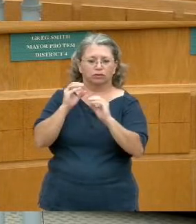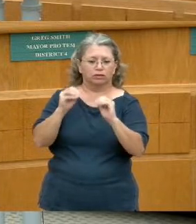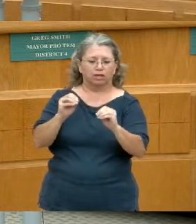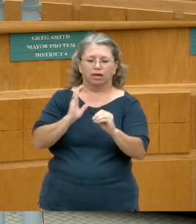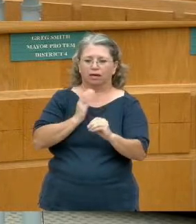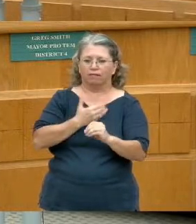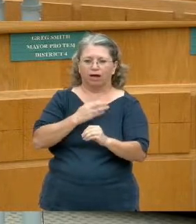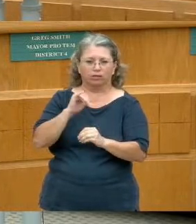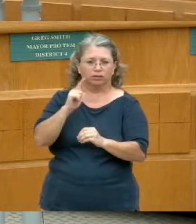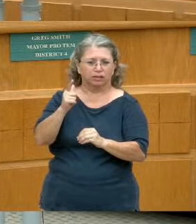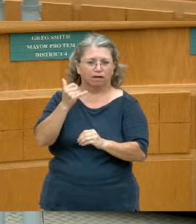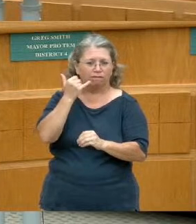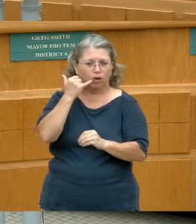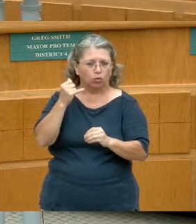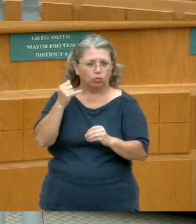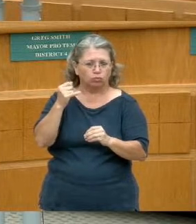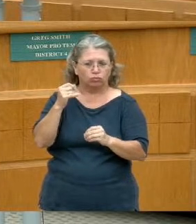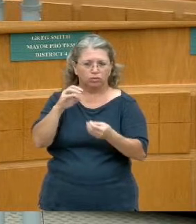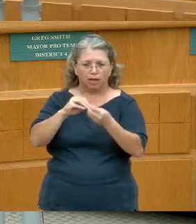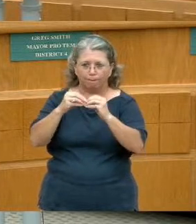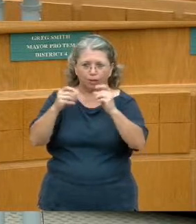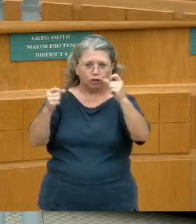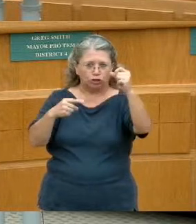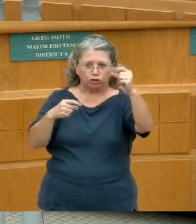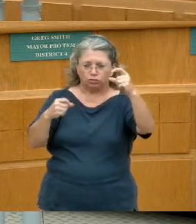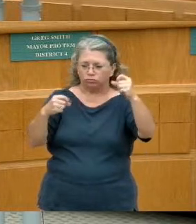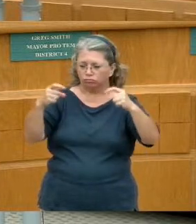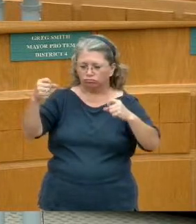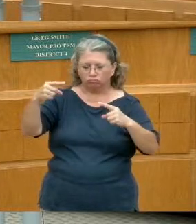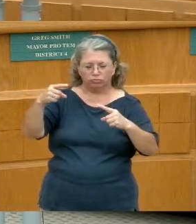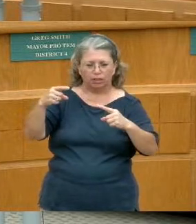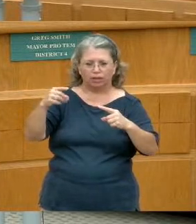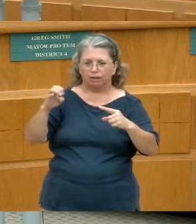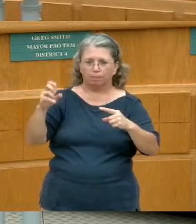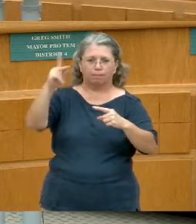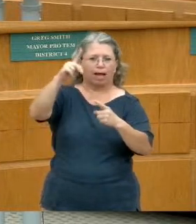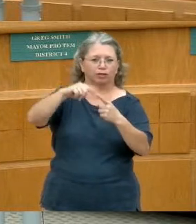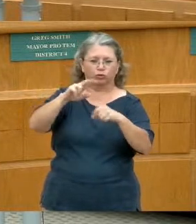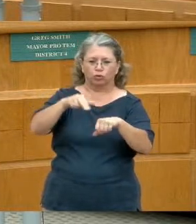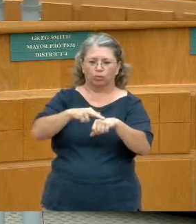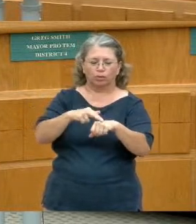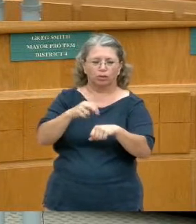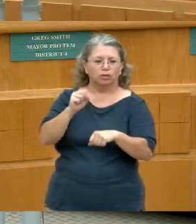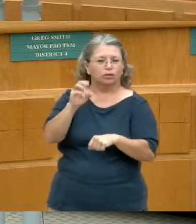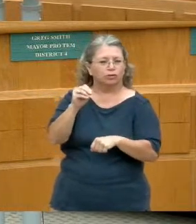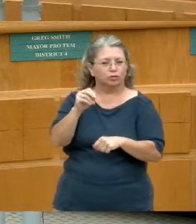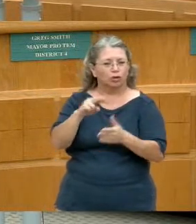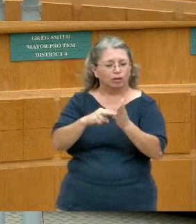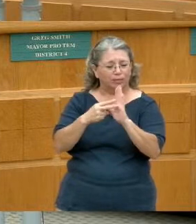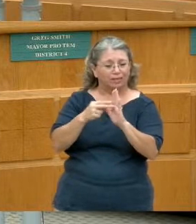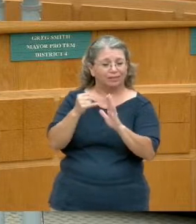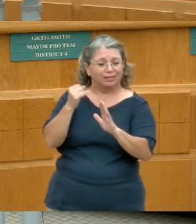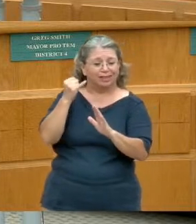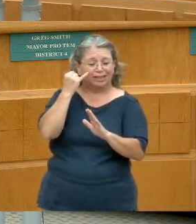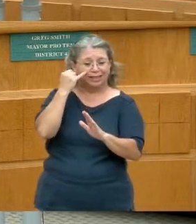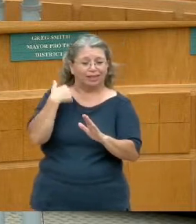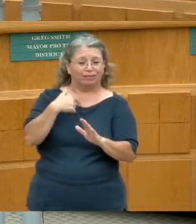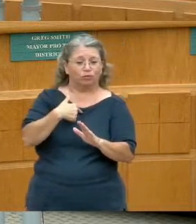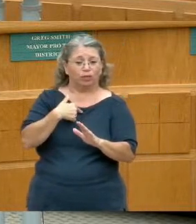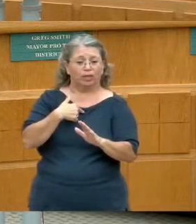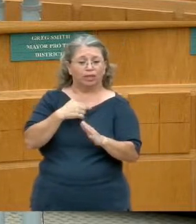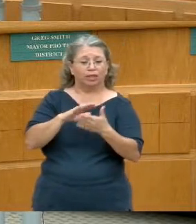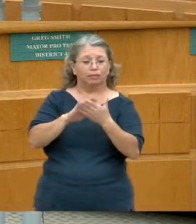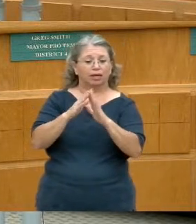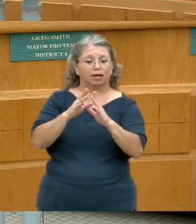back at normal levels, and so if we let up in other areas, we can go back above one,